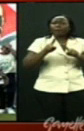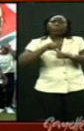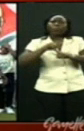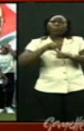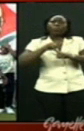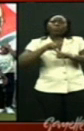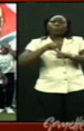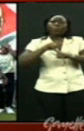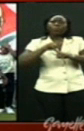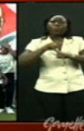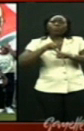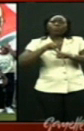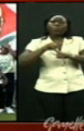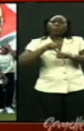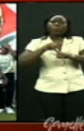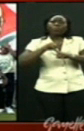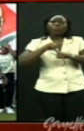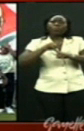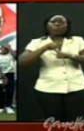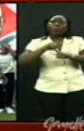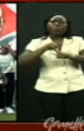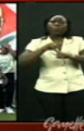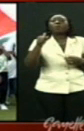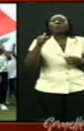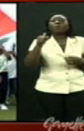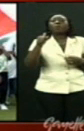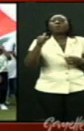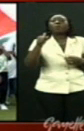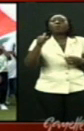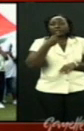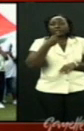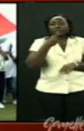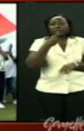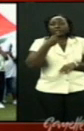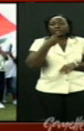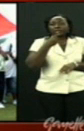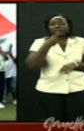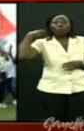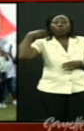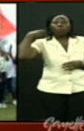who is to blame? Well, coach of the national team, Kelvin Williams, is